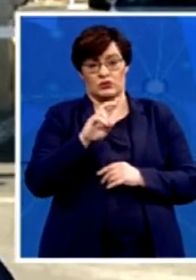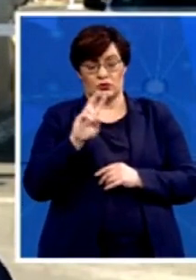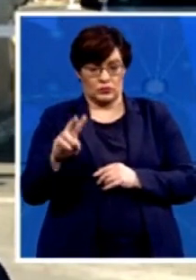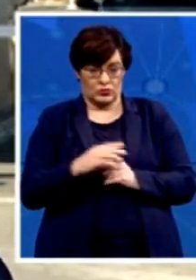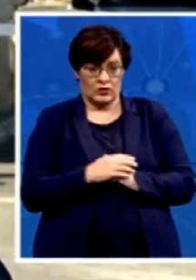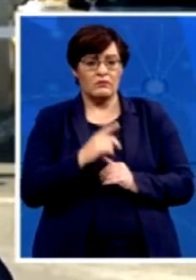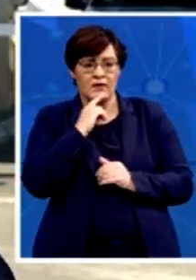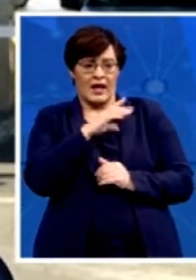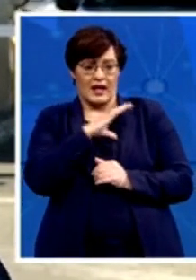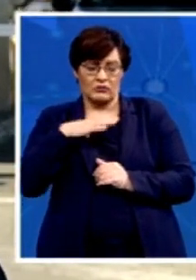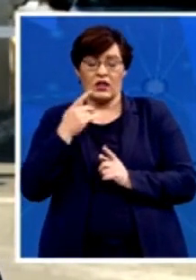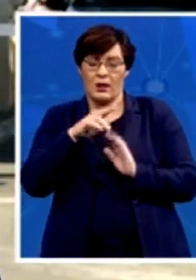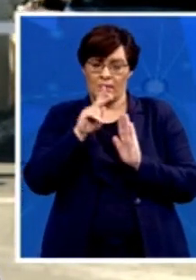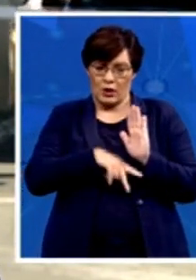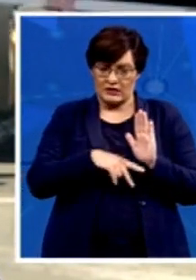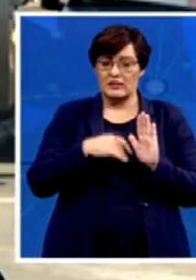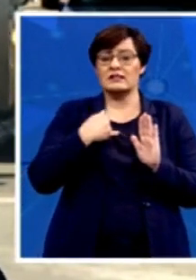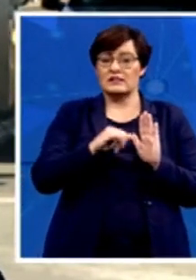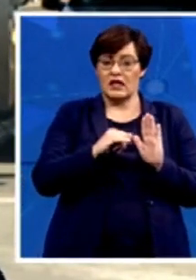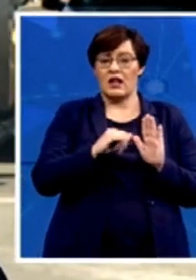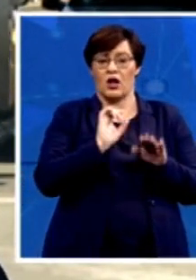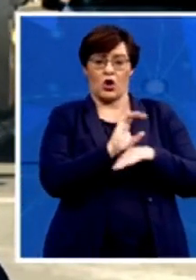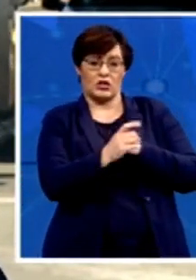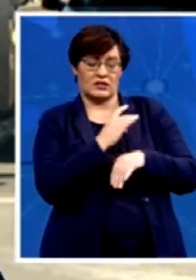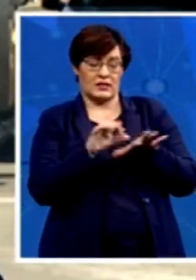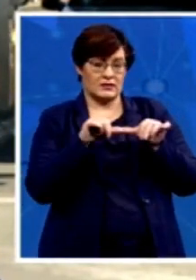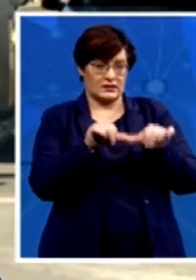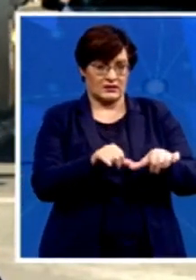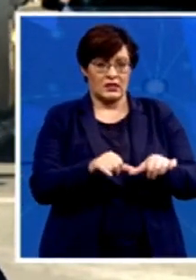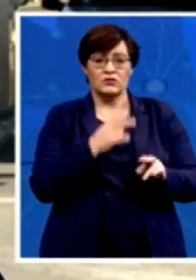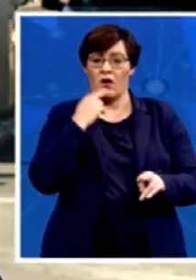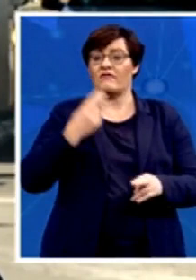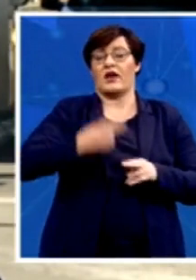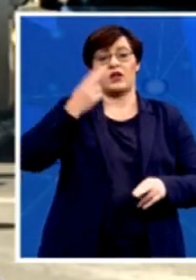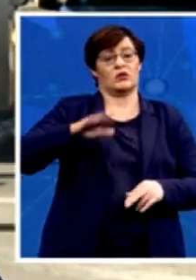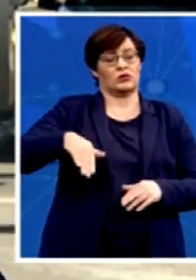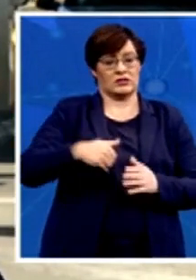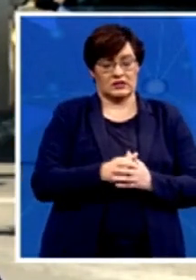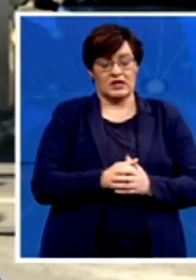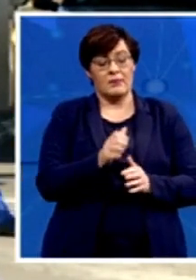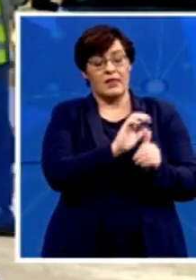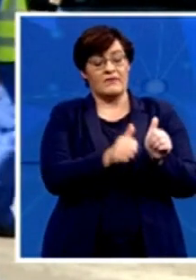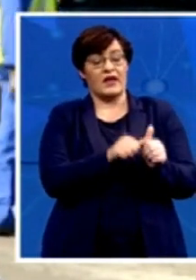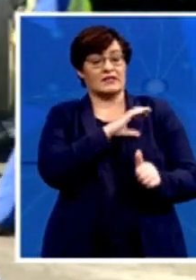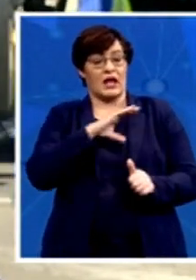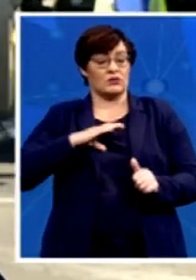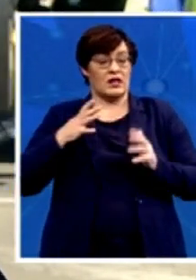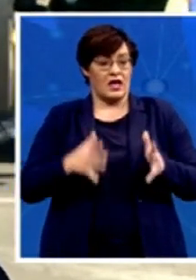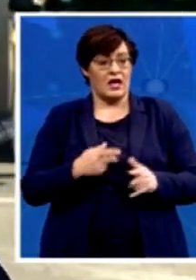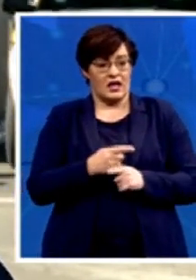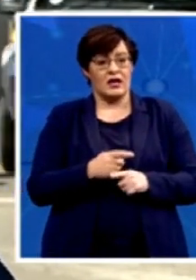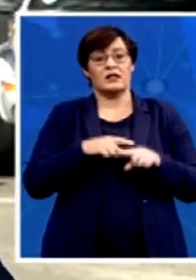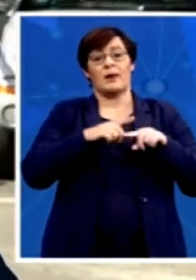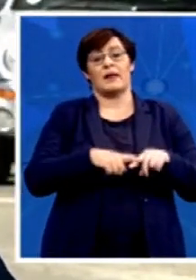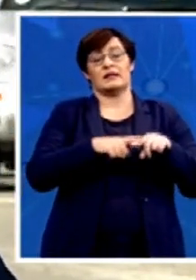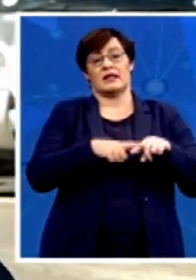moment under consultation and of course not yet final. But of course, the Vice Chancellor has indicated that it is pending Council's approval, the Council